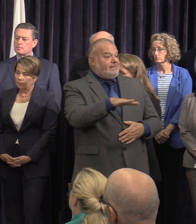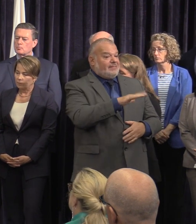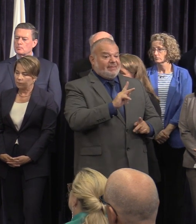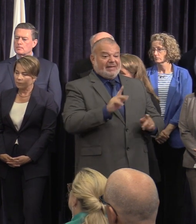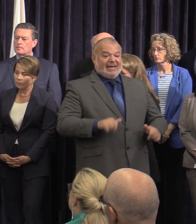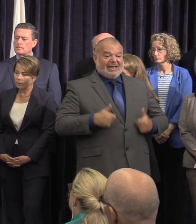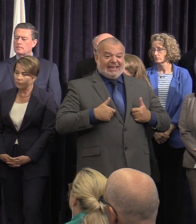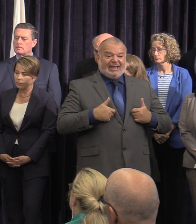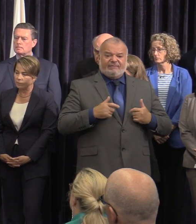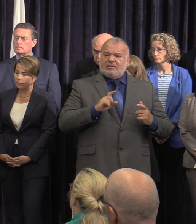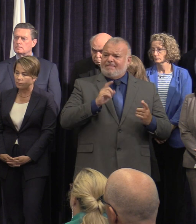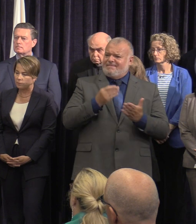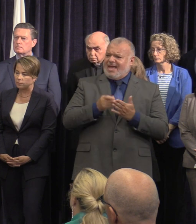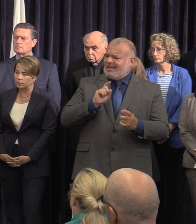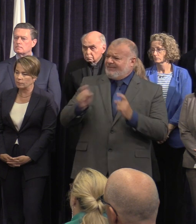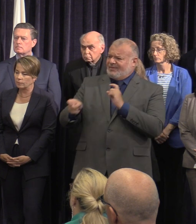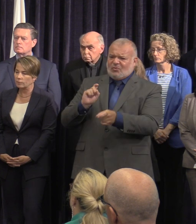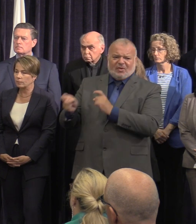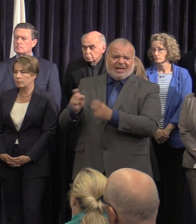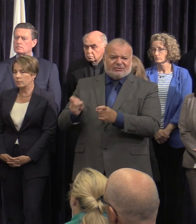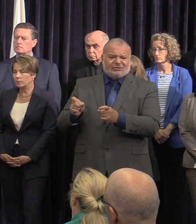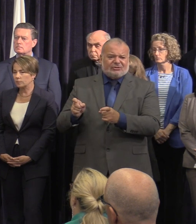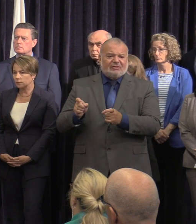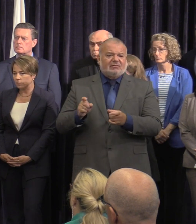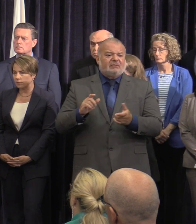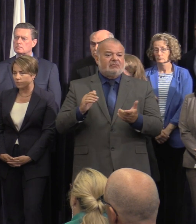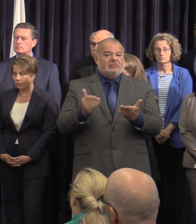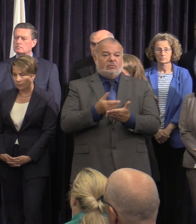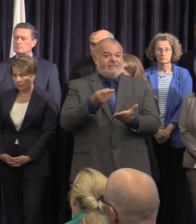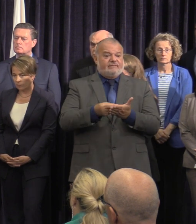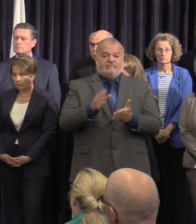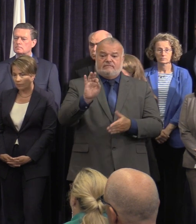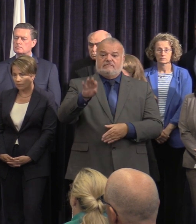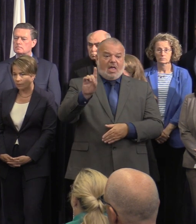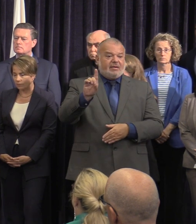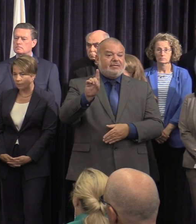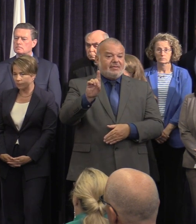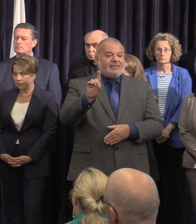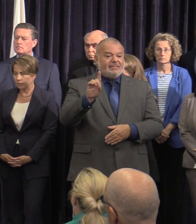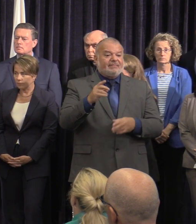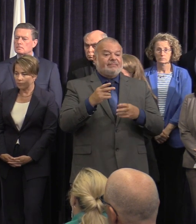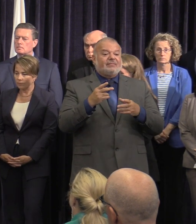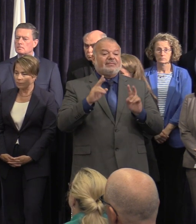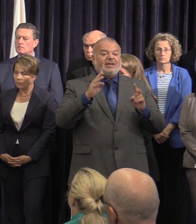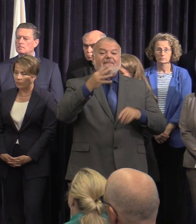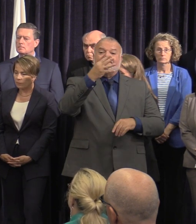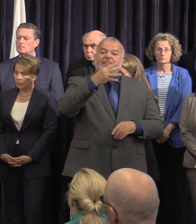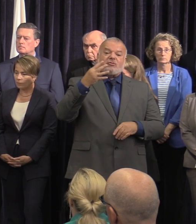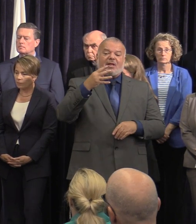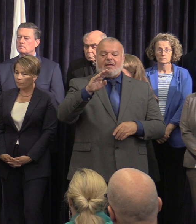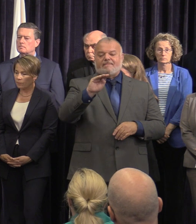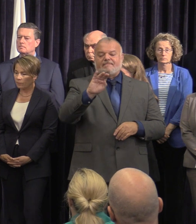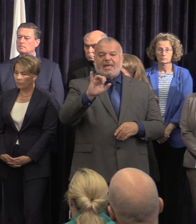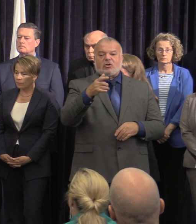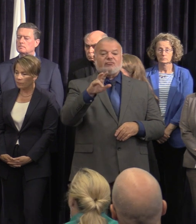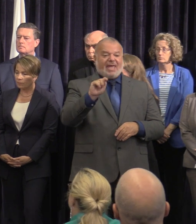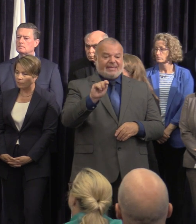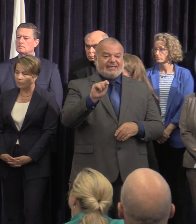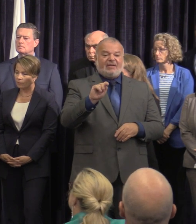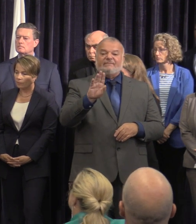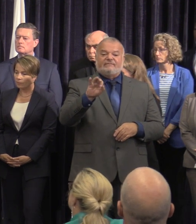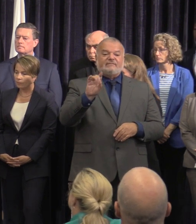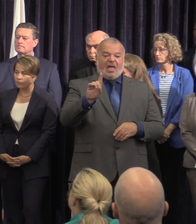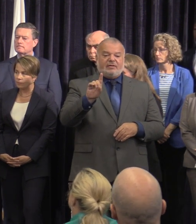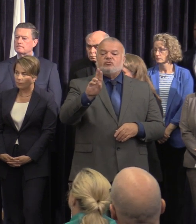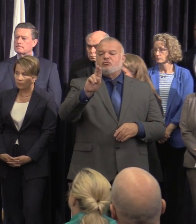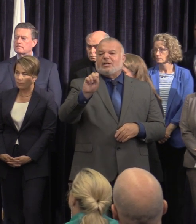we're pleased to announce the Massachusetts Migrant Families Relief Fund, created by the Boston Foundation and administered by the